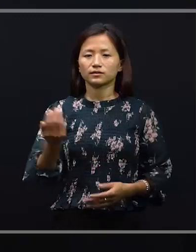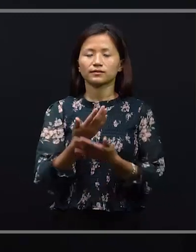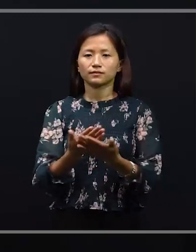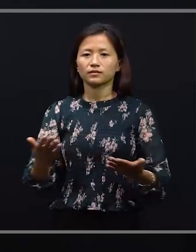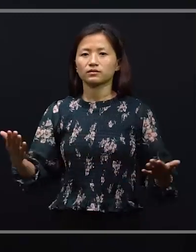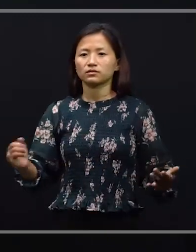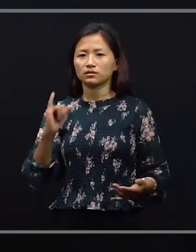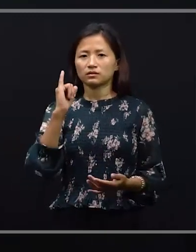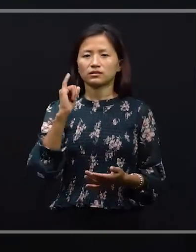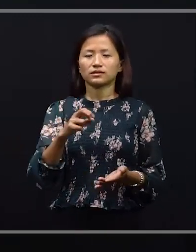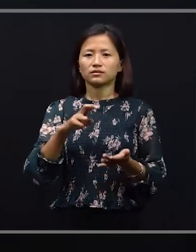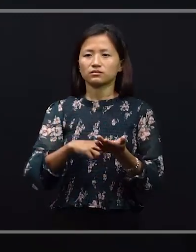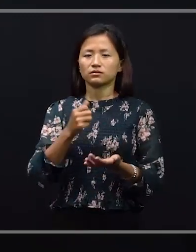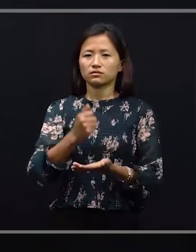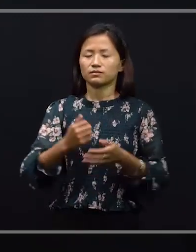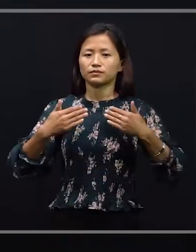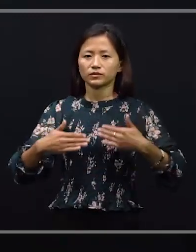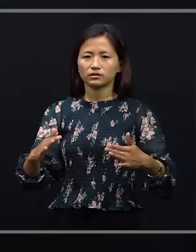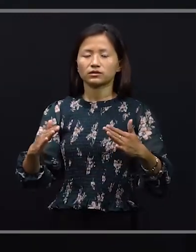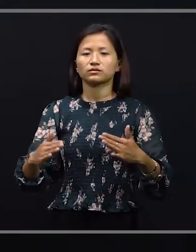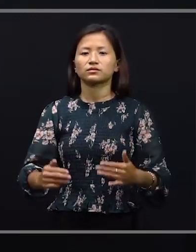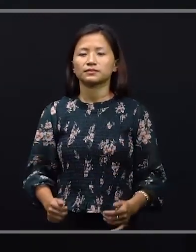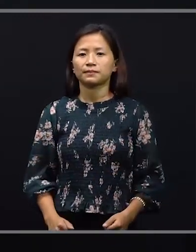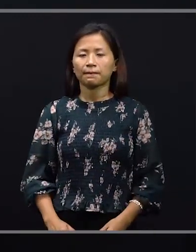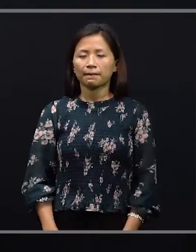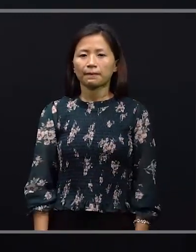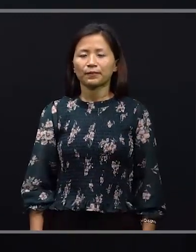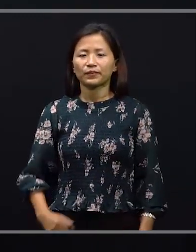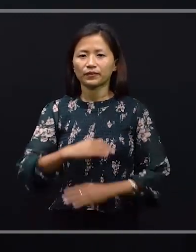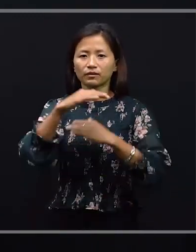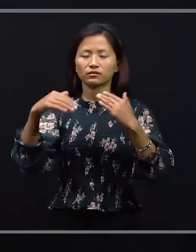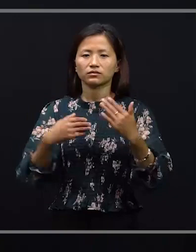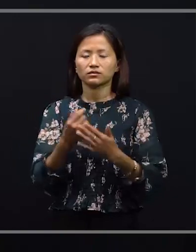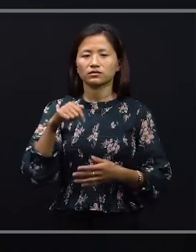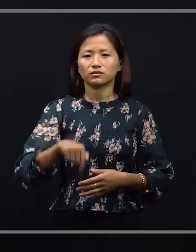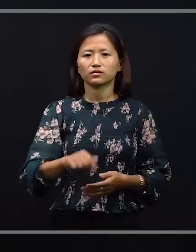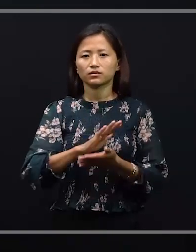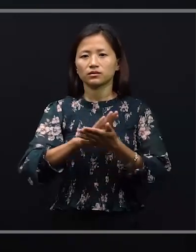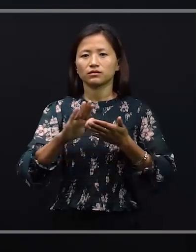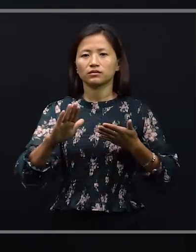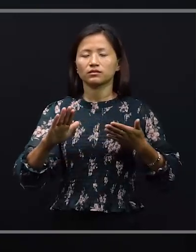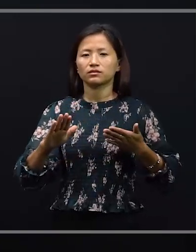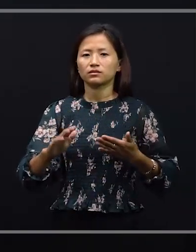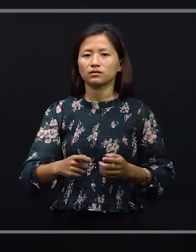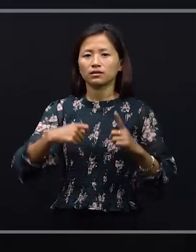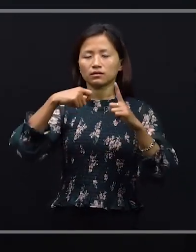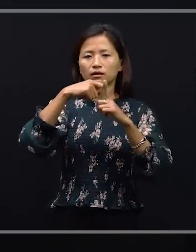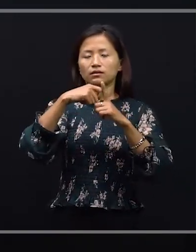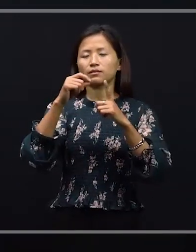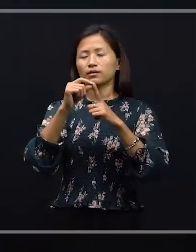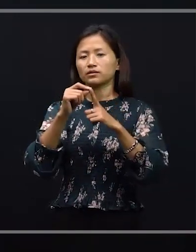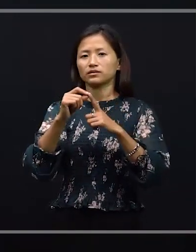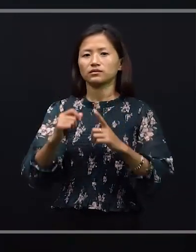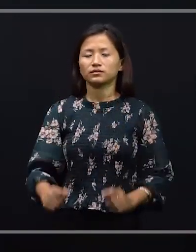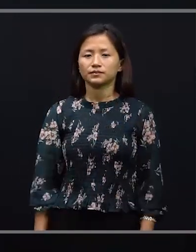right way, but illegally. So that is called as smuggling. So all these were being done by the Khadar party, and